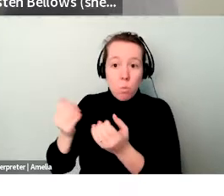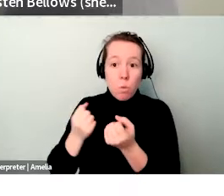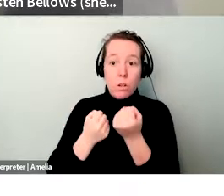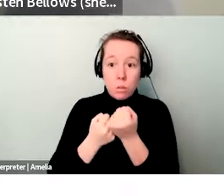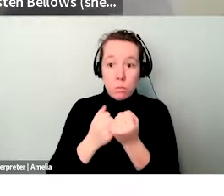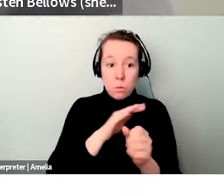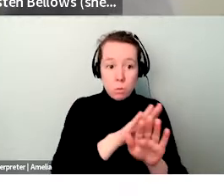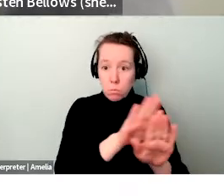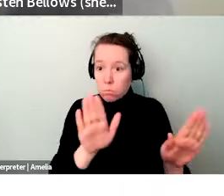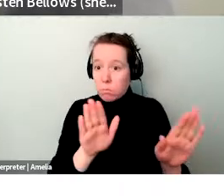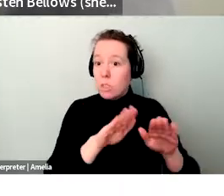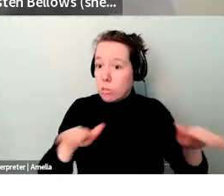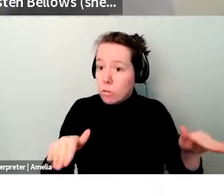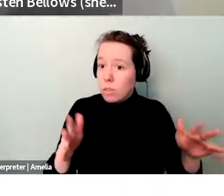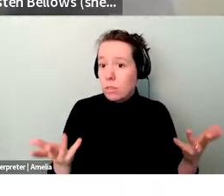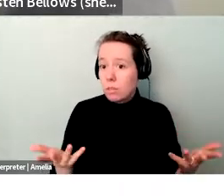Yeah.